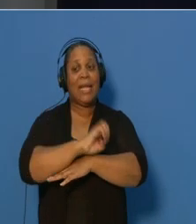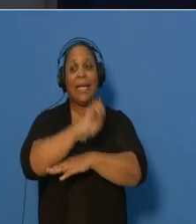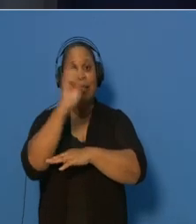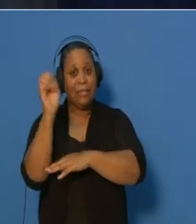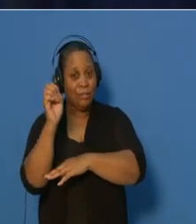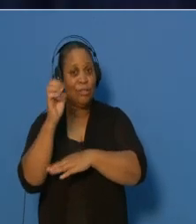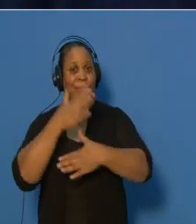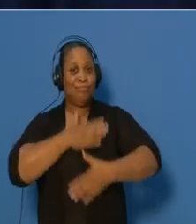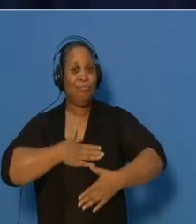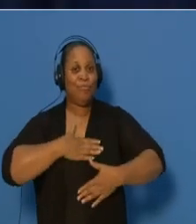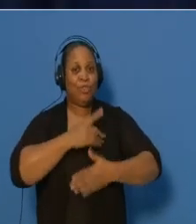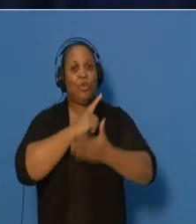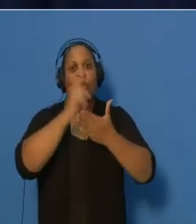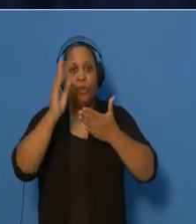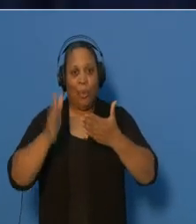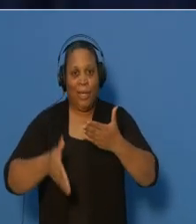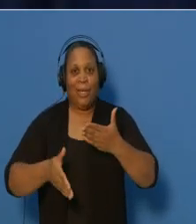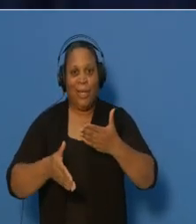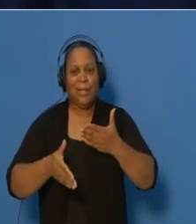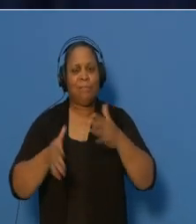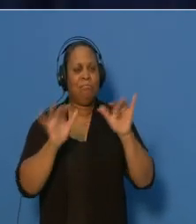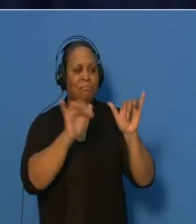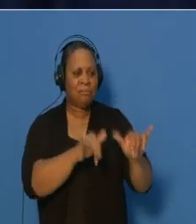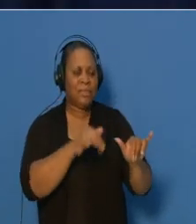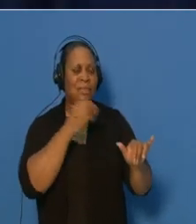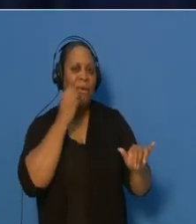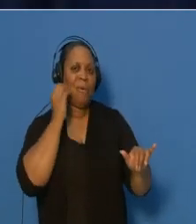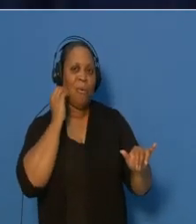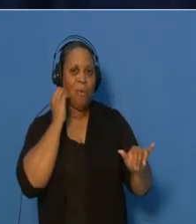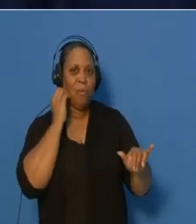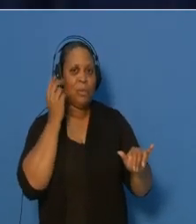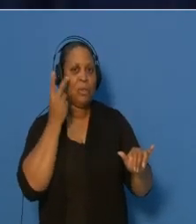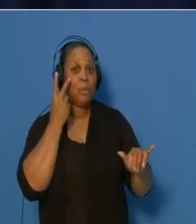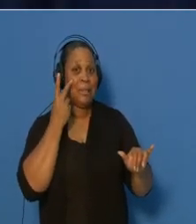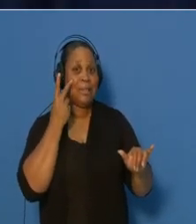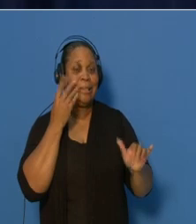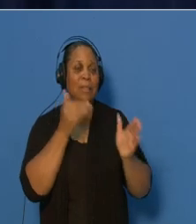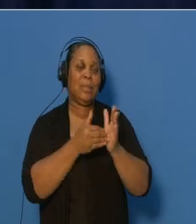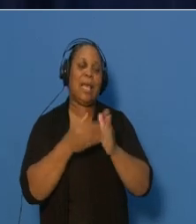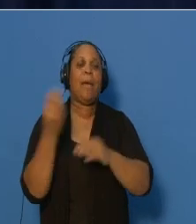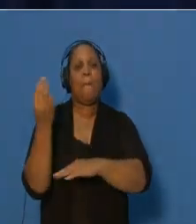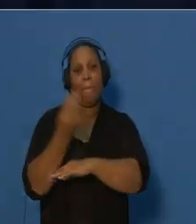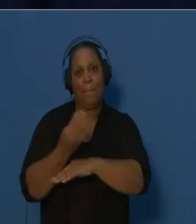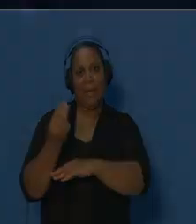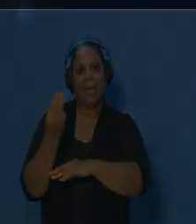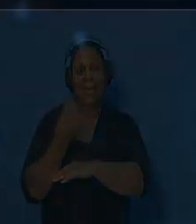Enjoy your weekend. Stay at home, and we will see you again here on Monday.